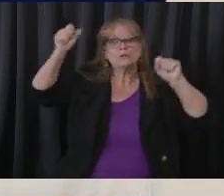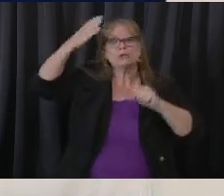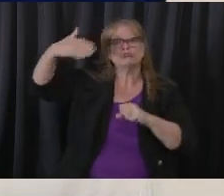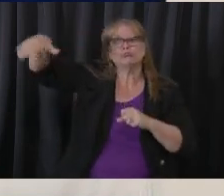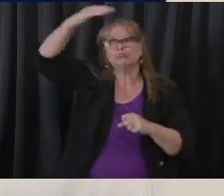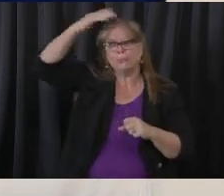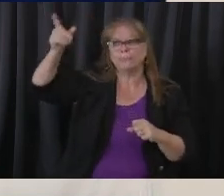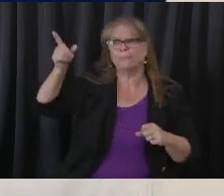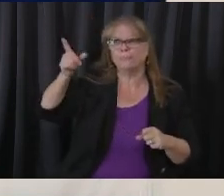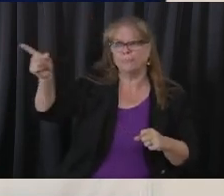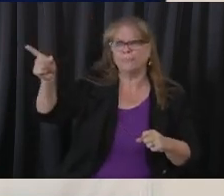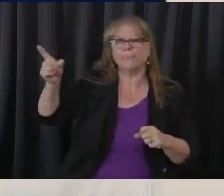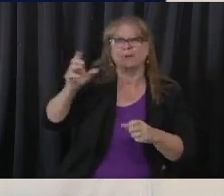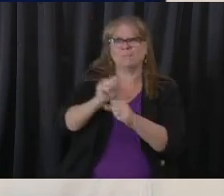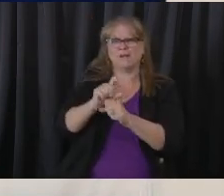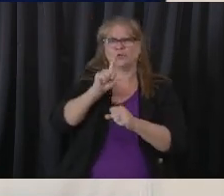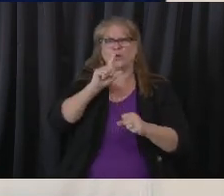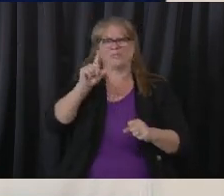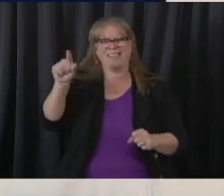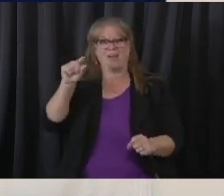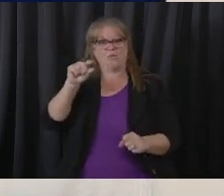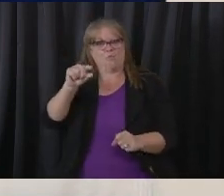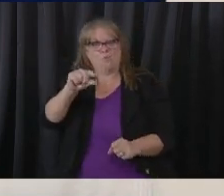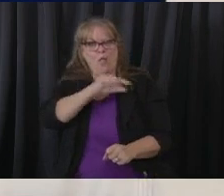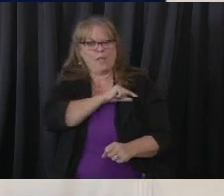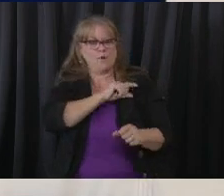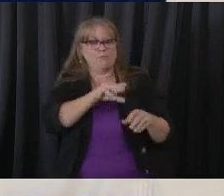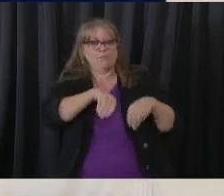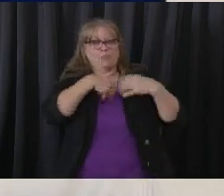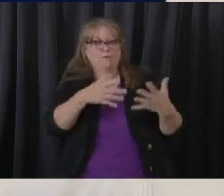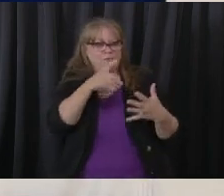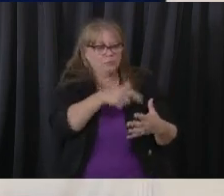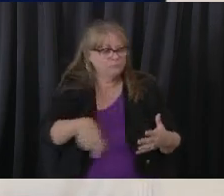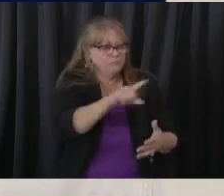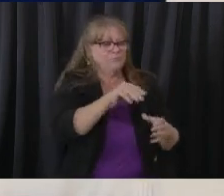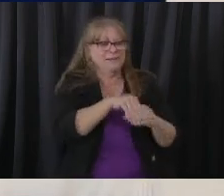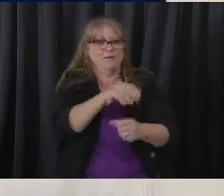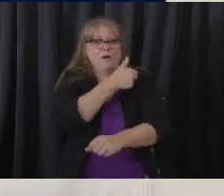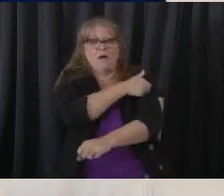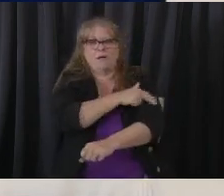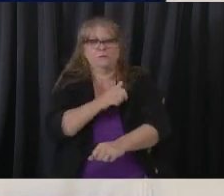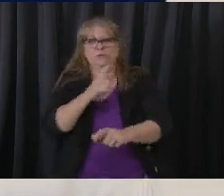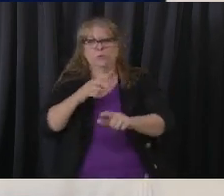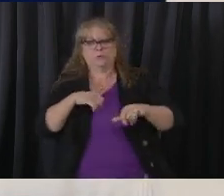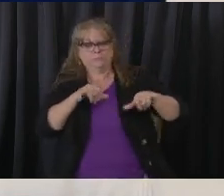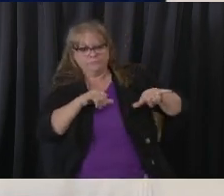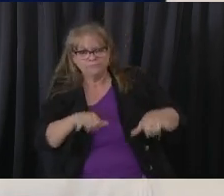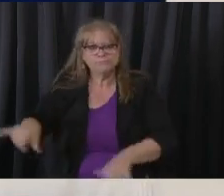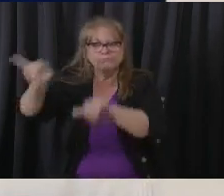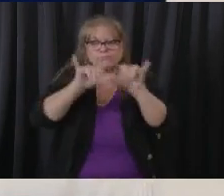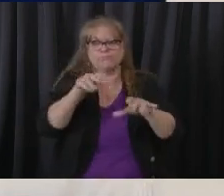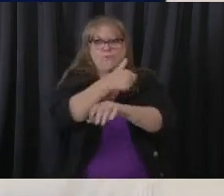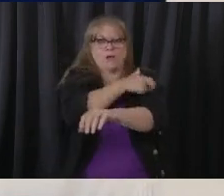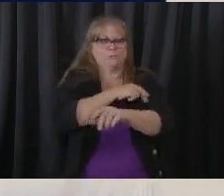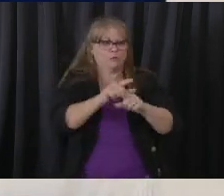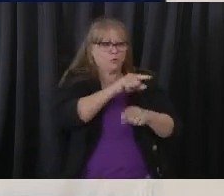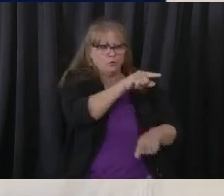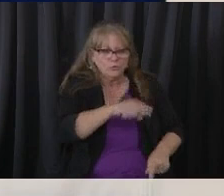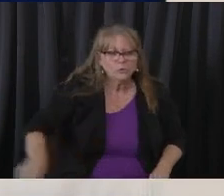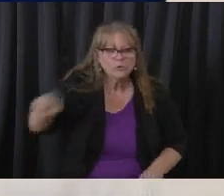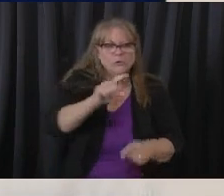cases, it will save their life. In some cases, it'll end, of course, tragically, and we won't. On that note,